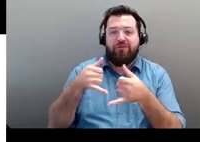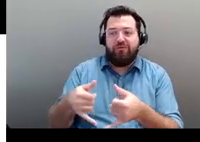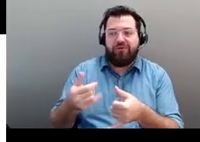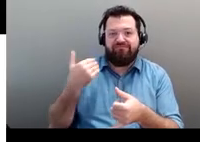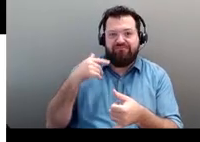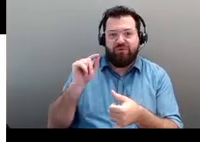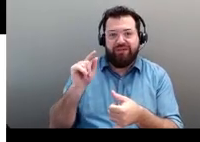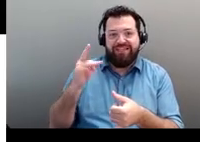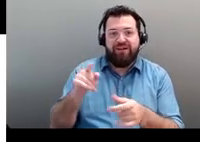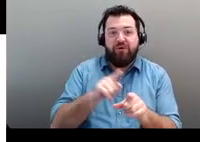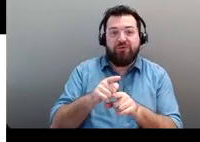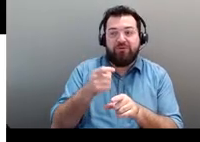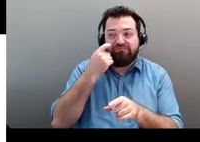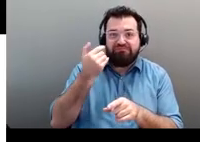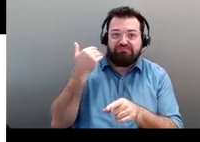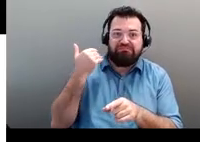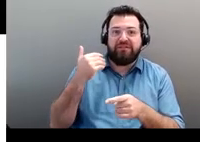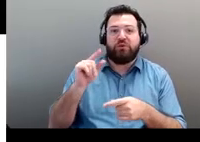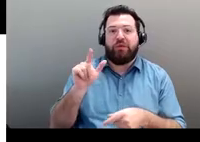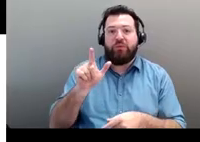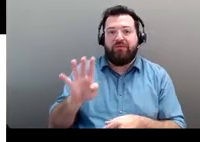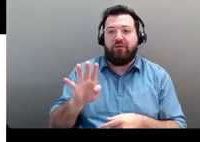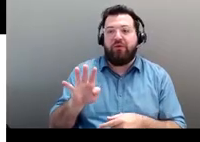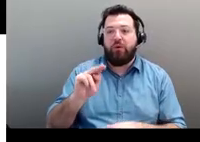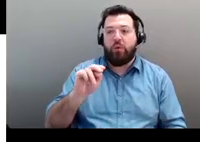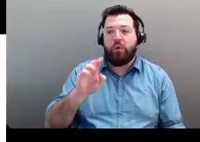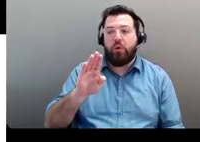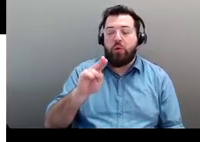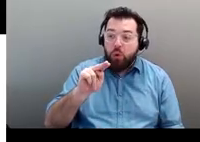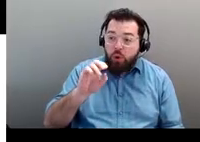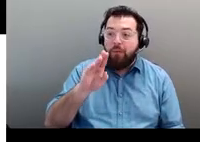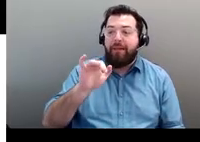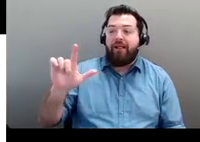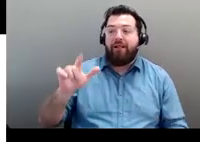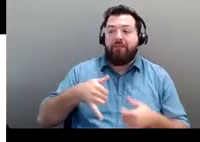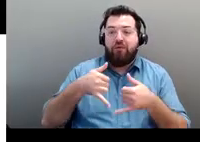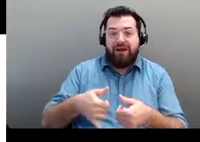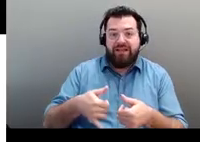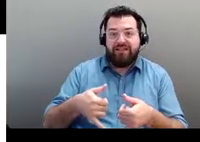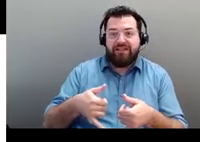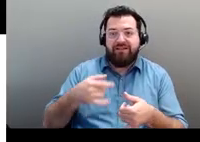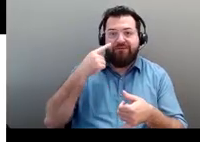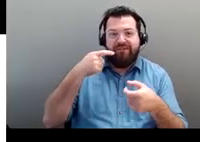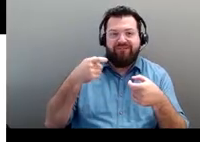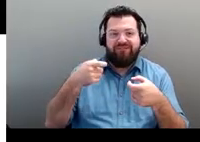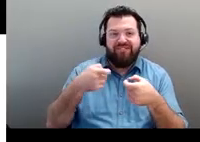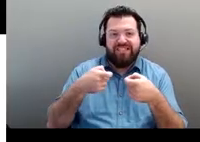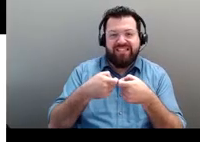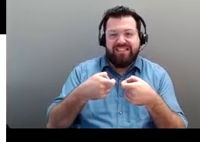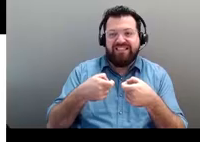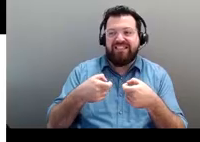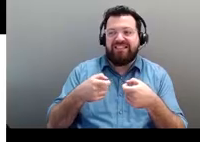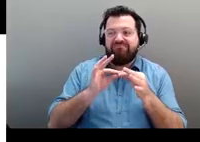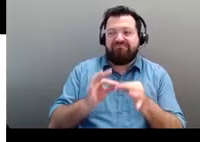the 2024 Nobel Prize for his foundational discovery enabling machine learning with artificial